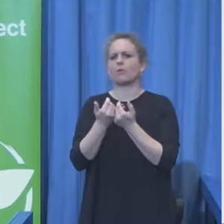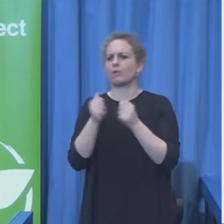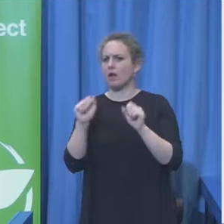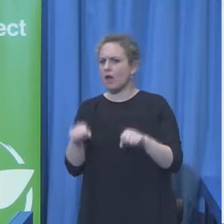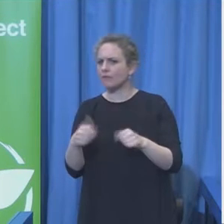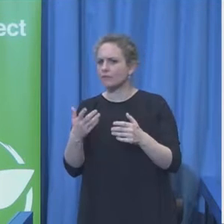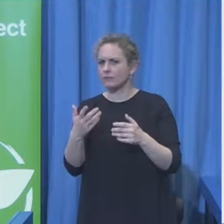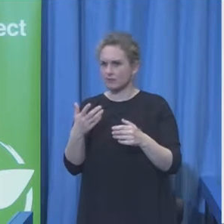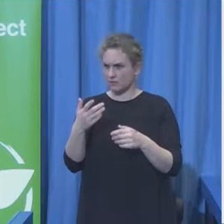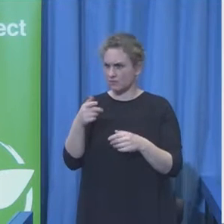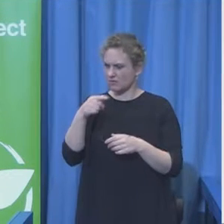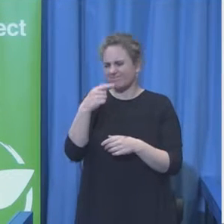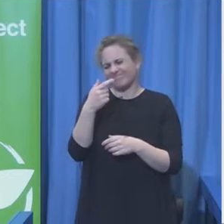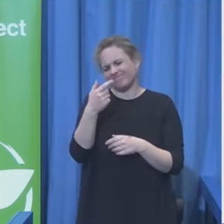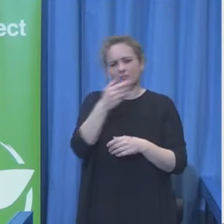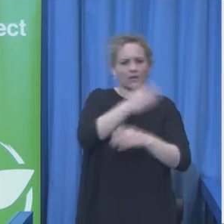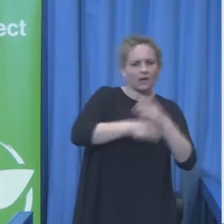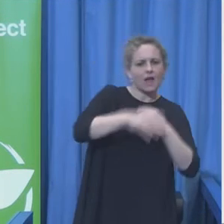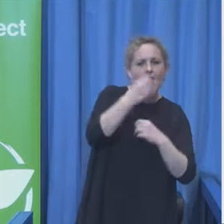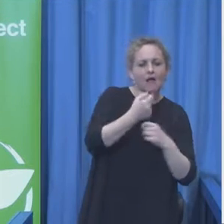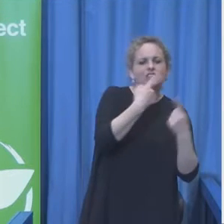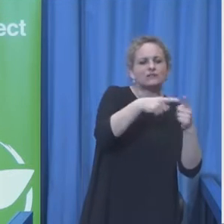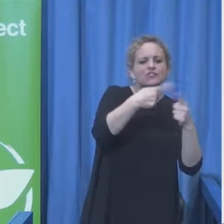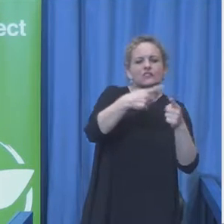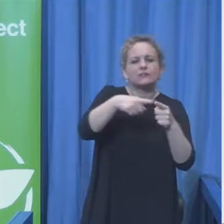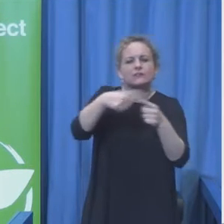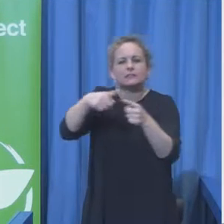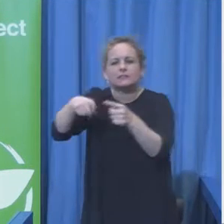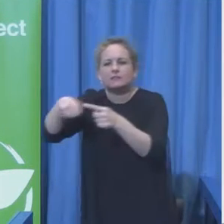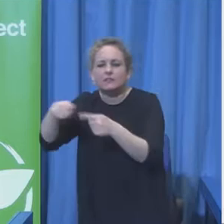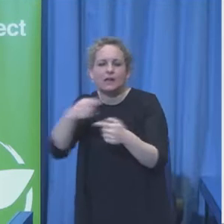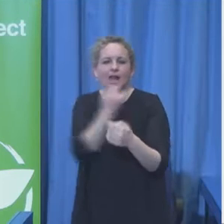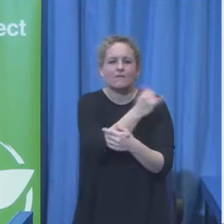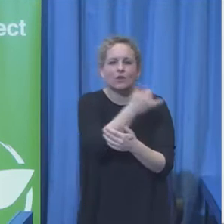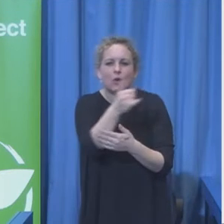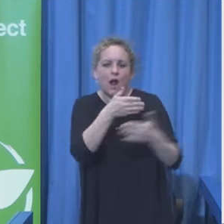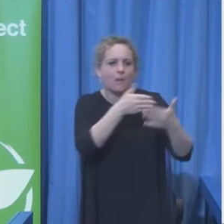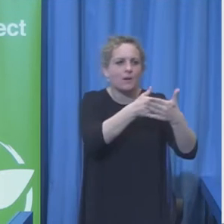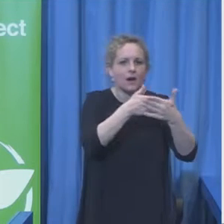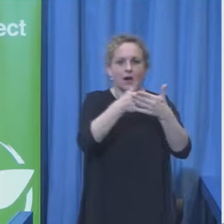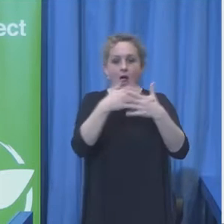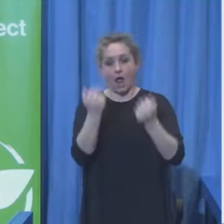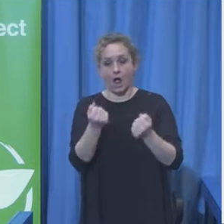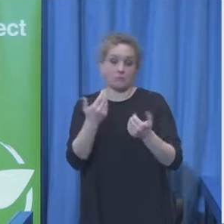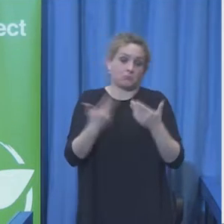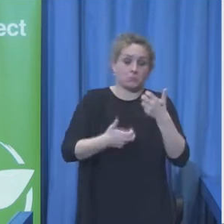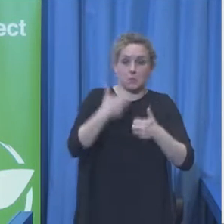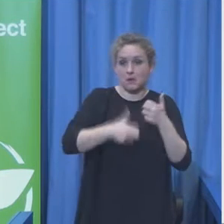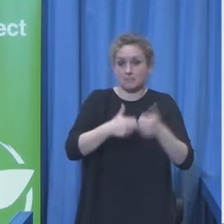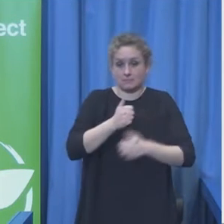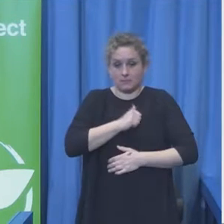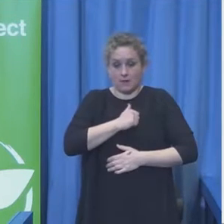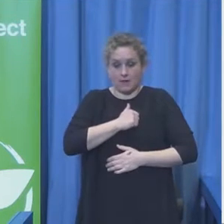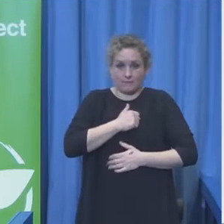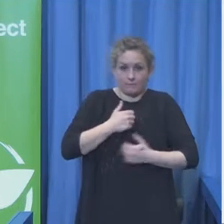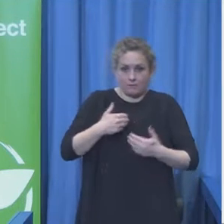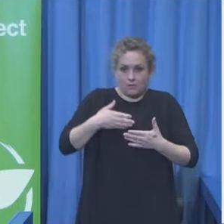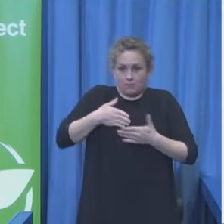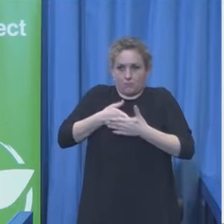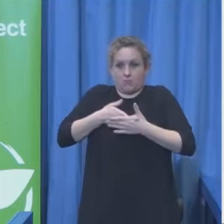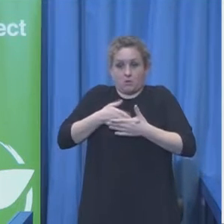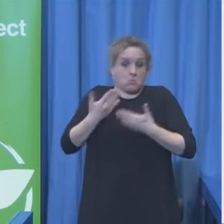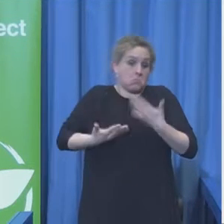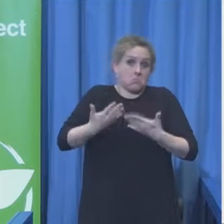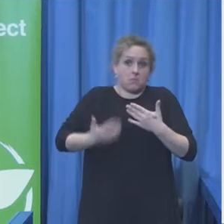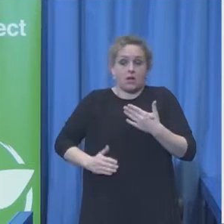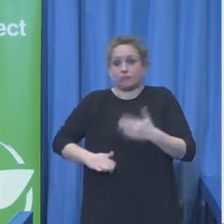to exclude themselves from the workforce, lots because of a lack of adequate education or training. There are service